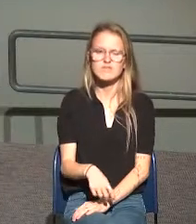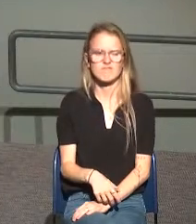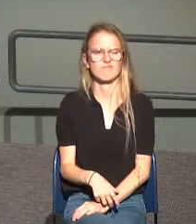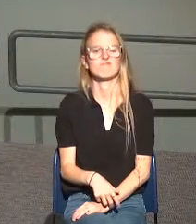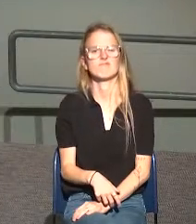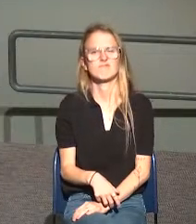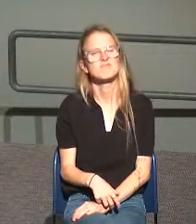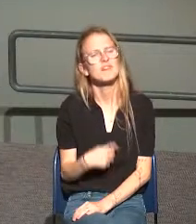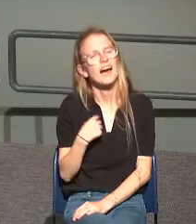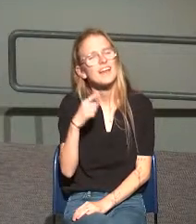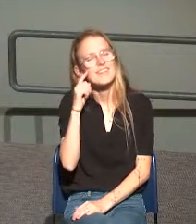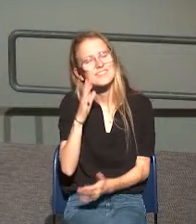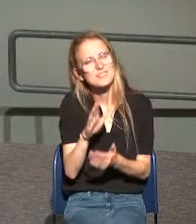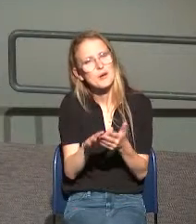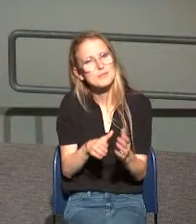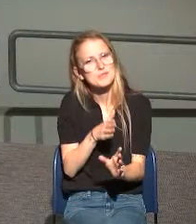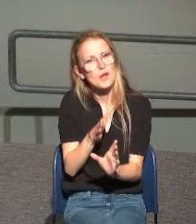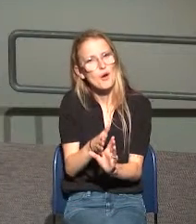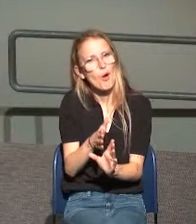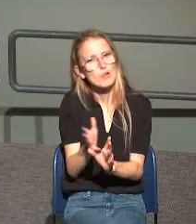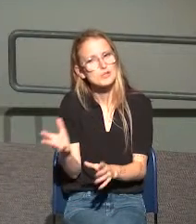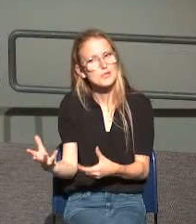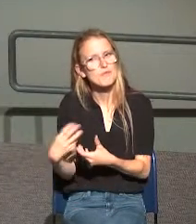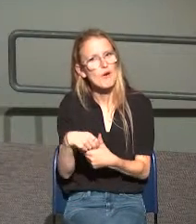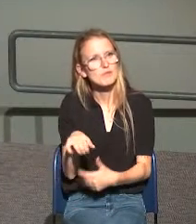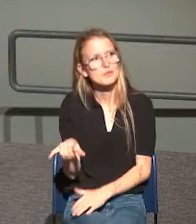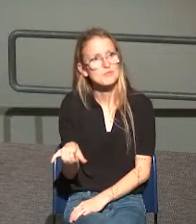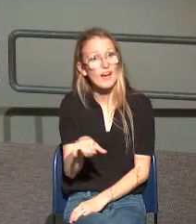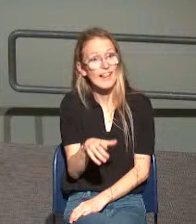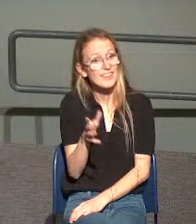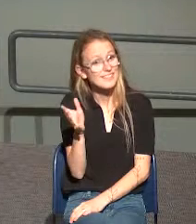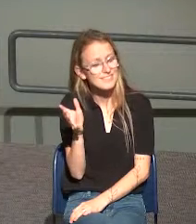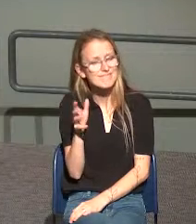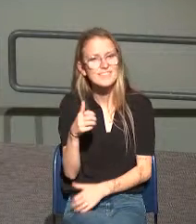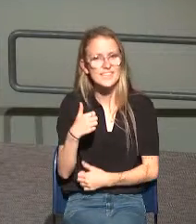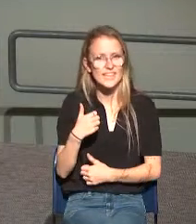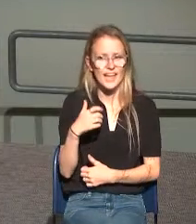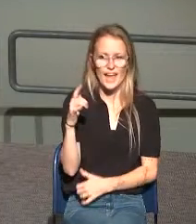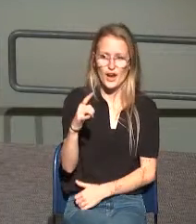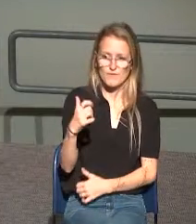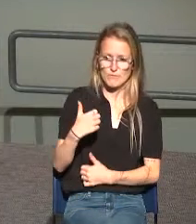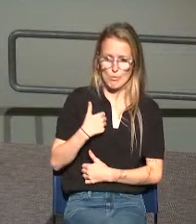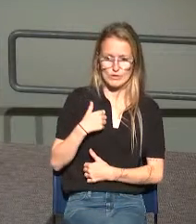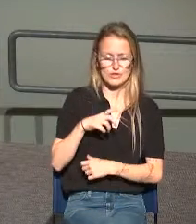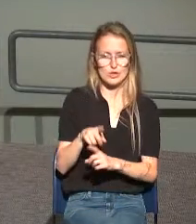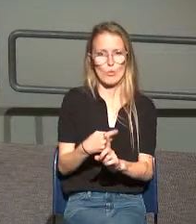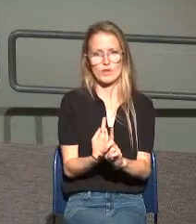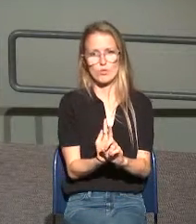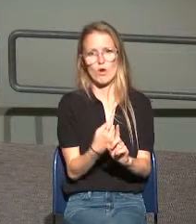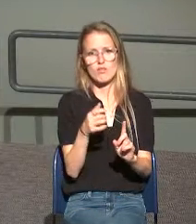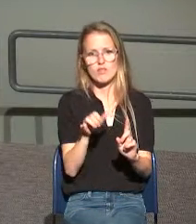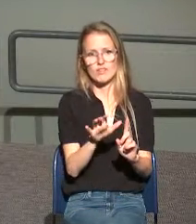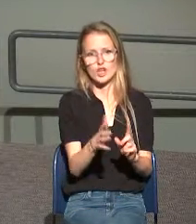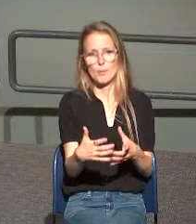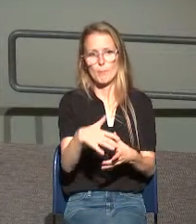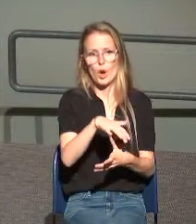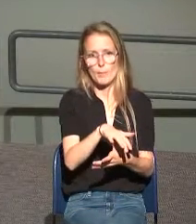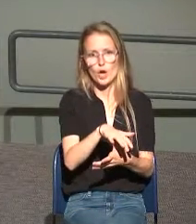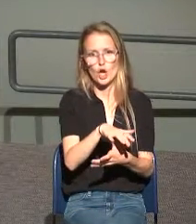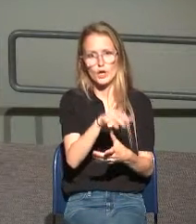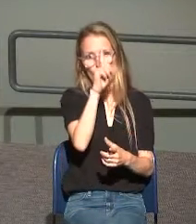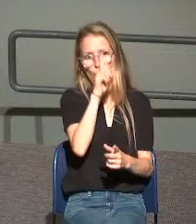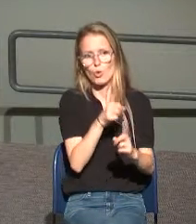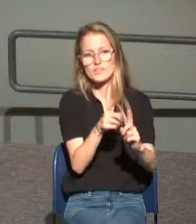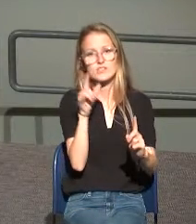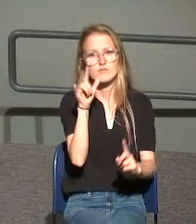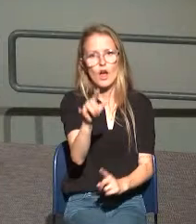just some psychology going on there that the Air Force is the only service that their main mission is to fly.